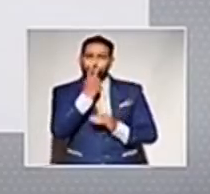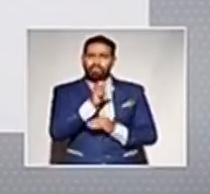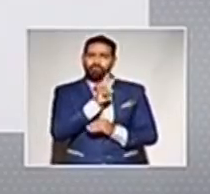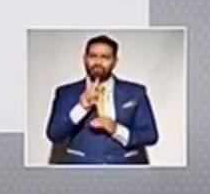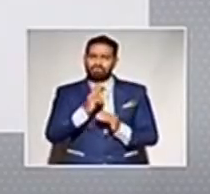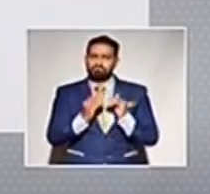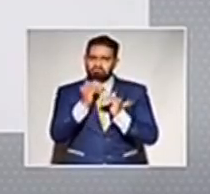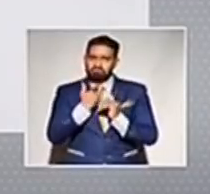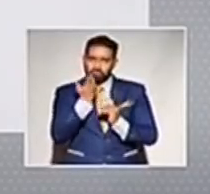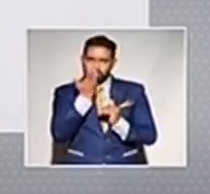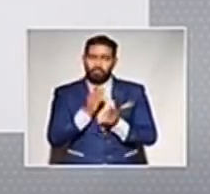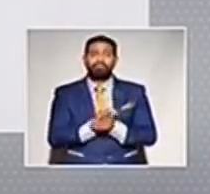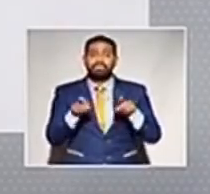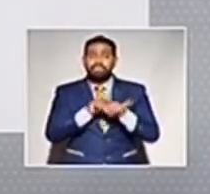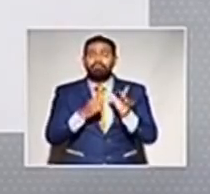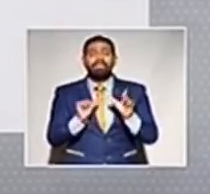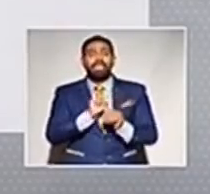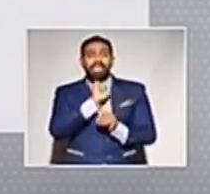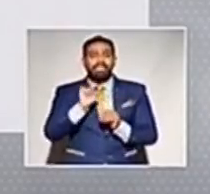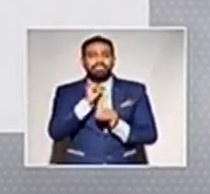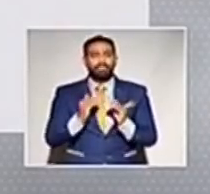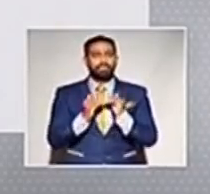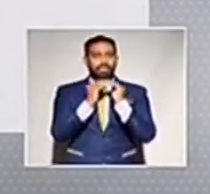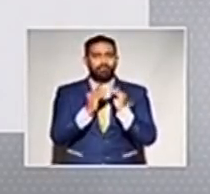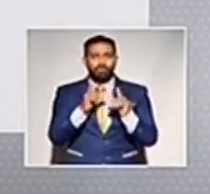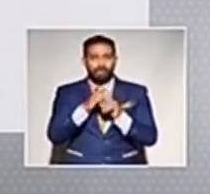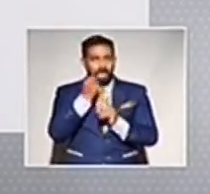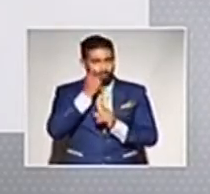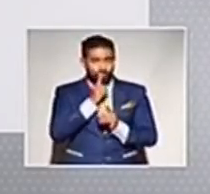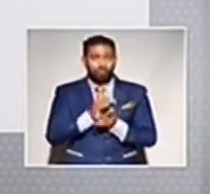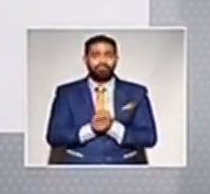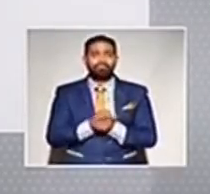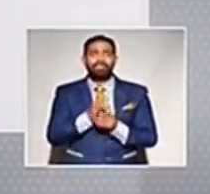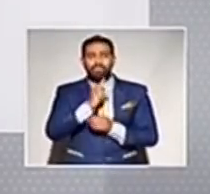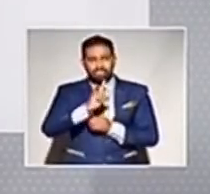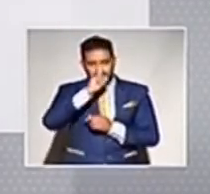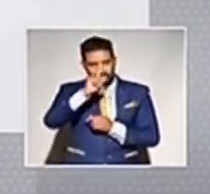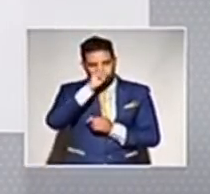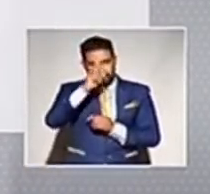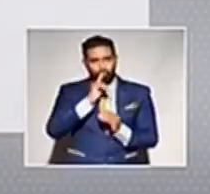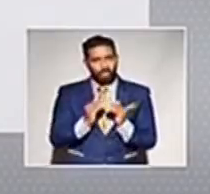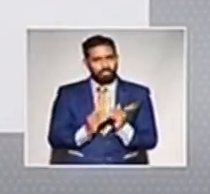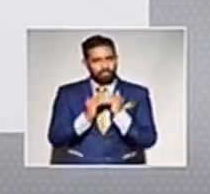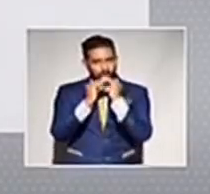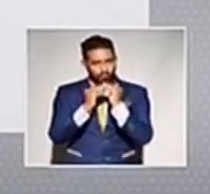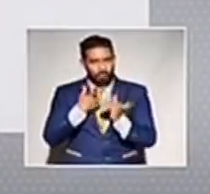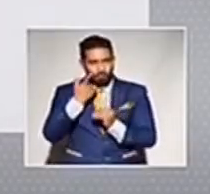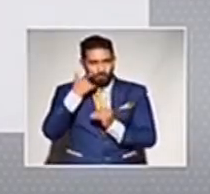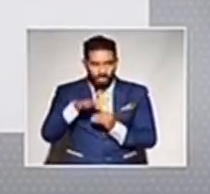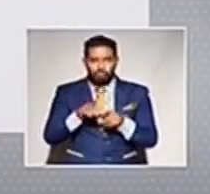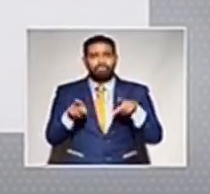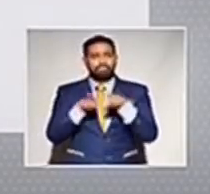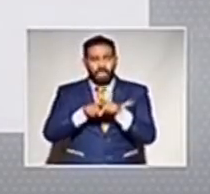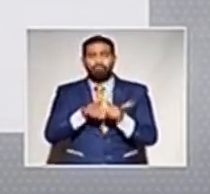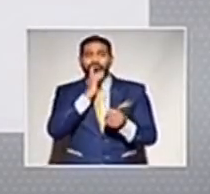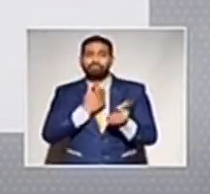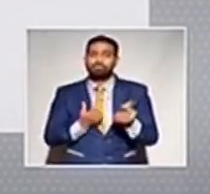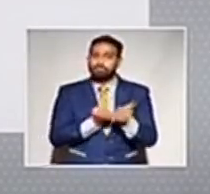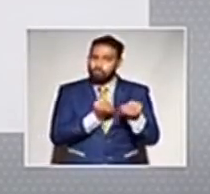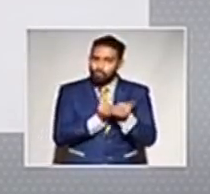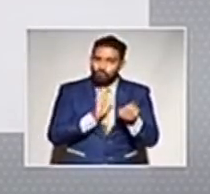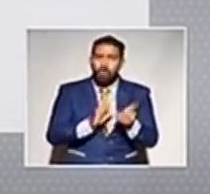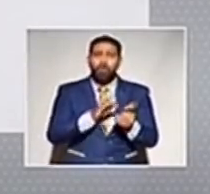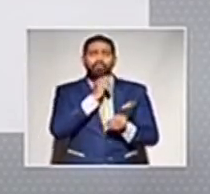for 2022 shows weaker growth is expected in Sri Lanka as consumption and investment remain muted due to monetary policy